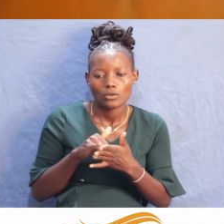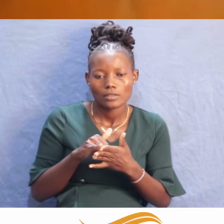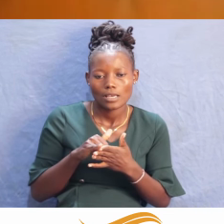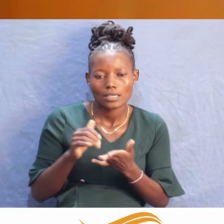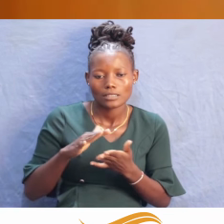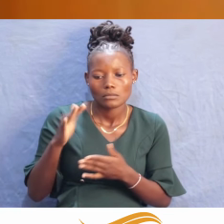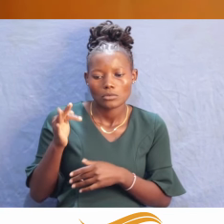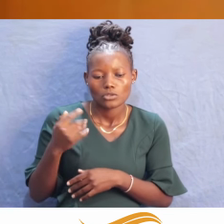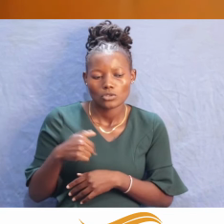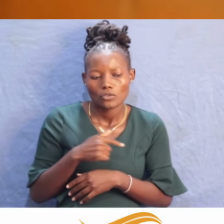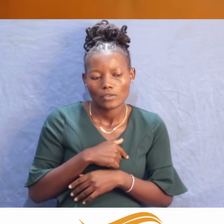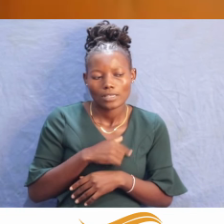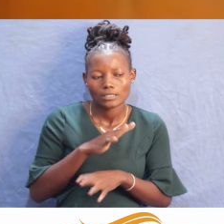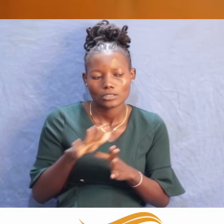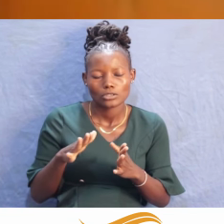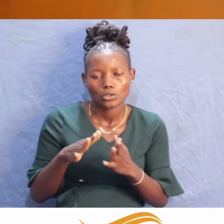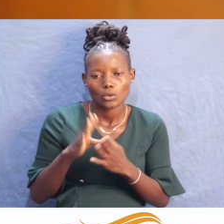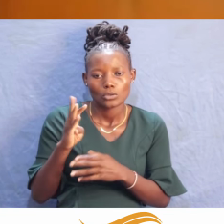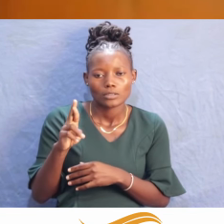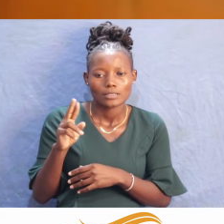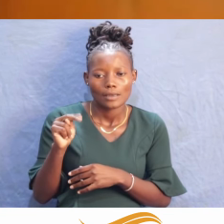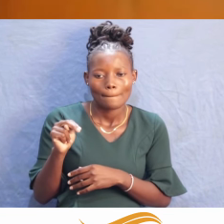Most of us don't burn our protein, and that's why,